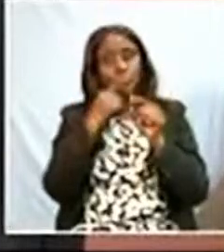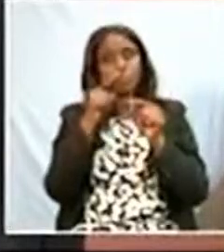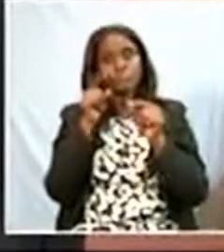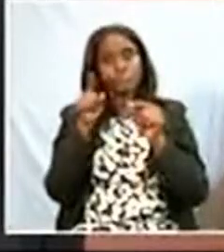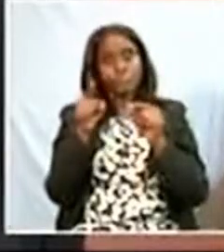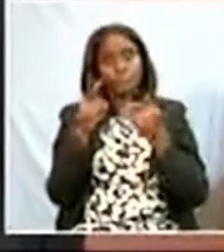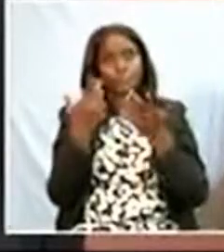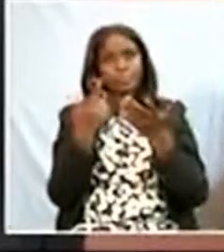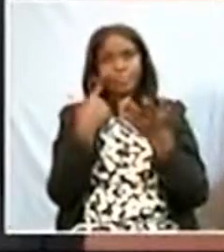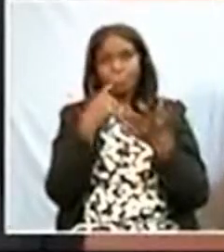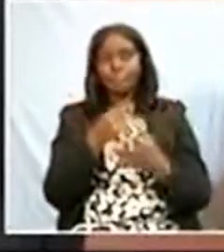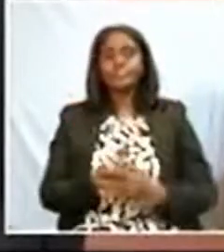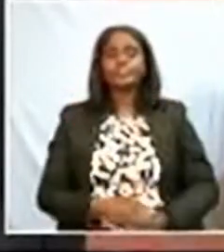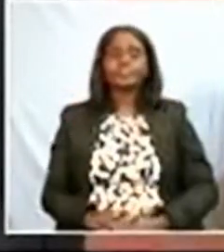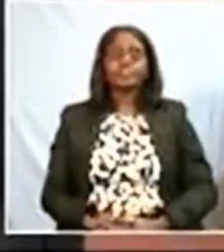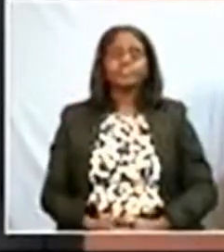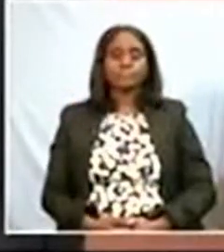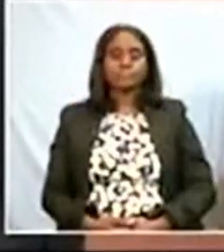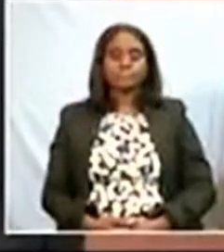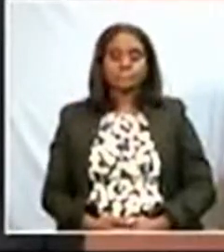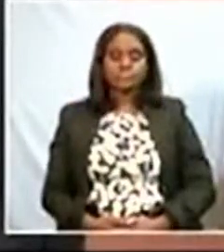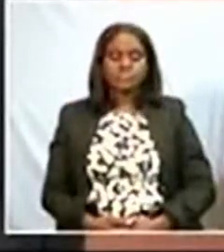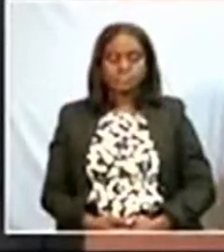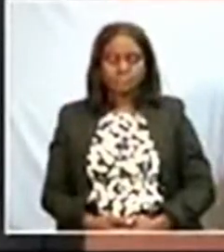charged? I submit, Chair.